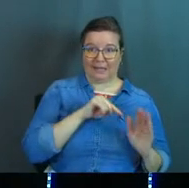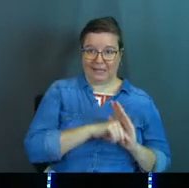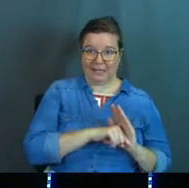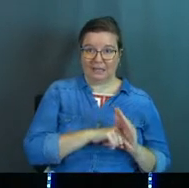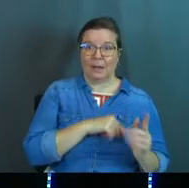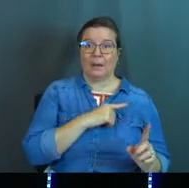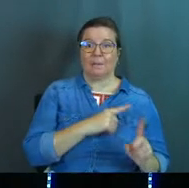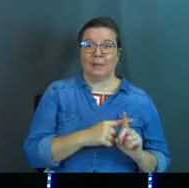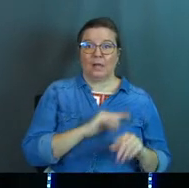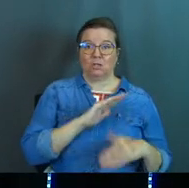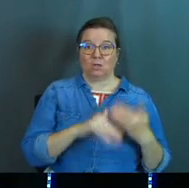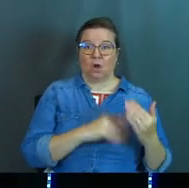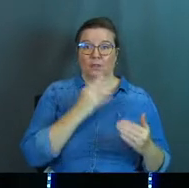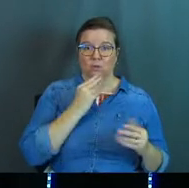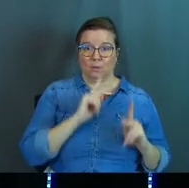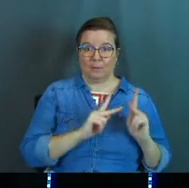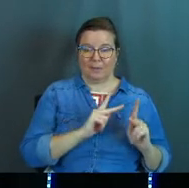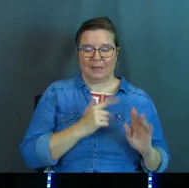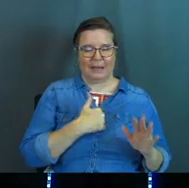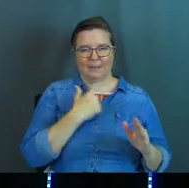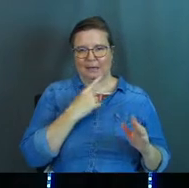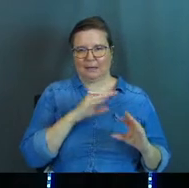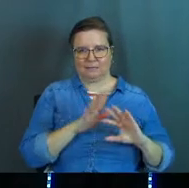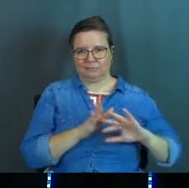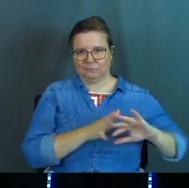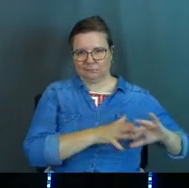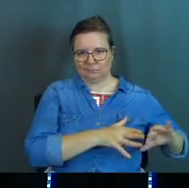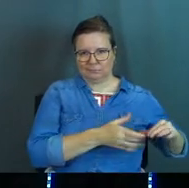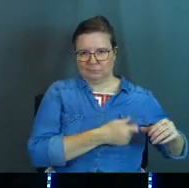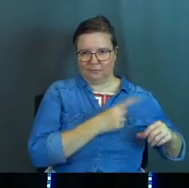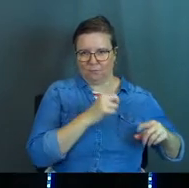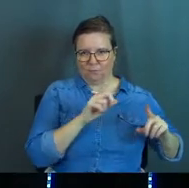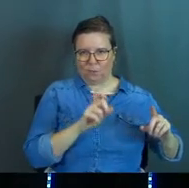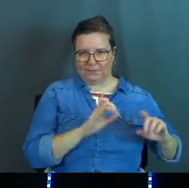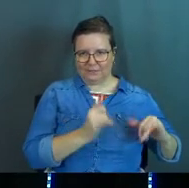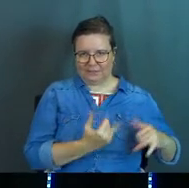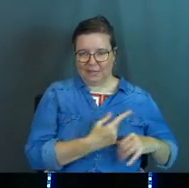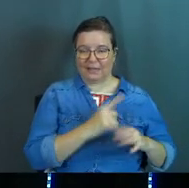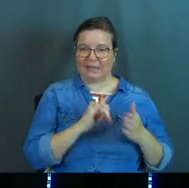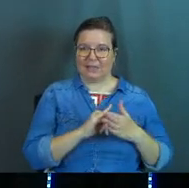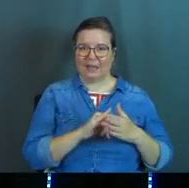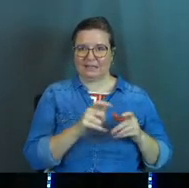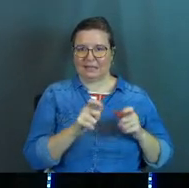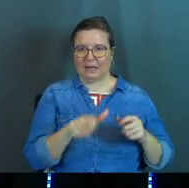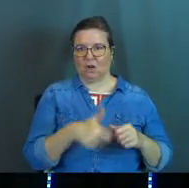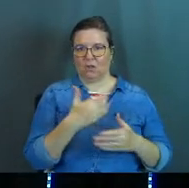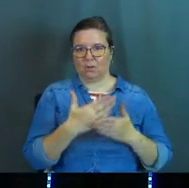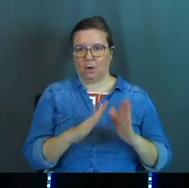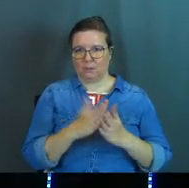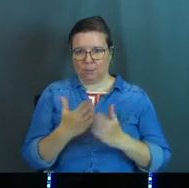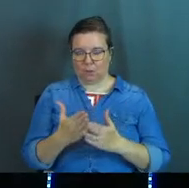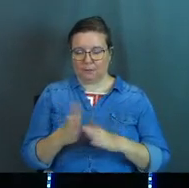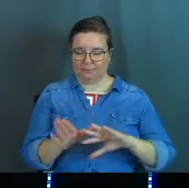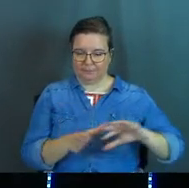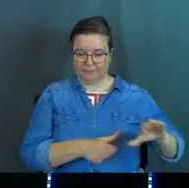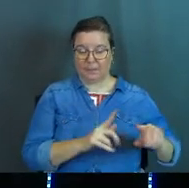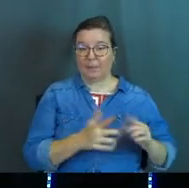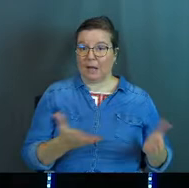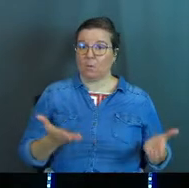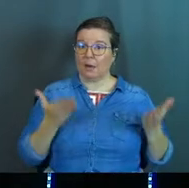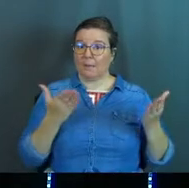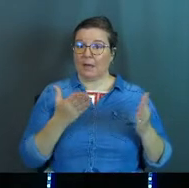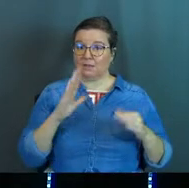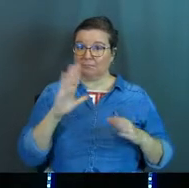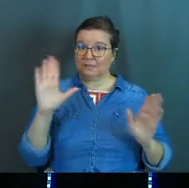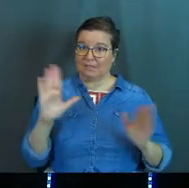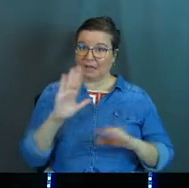the Jewish people killed as well. And I'm not going to resolve the whole genocide question for you today because that gets handled in other parts of the book. But I would highly recommend